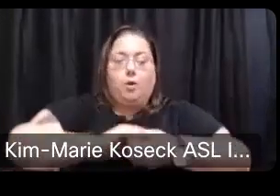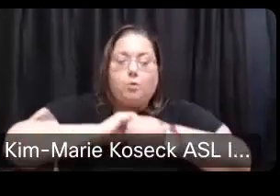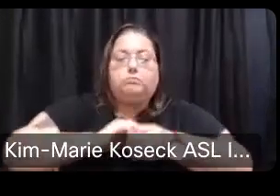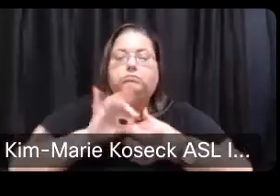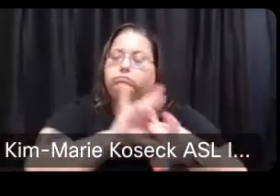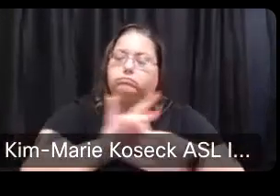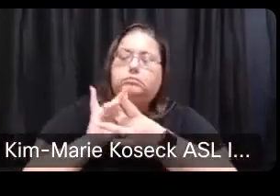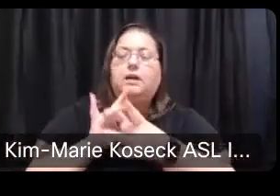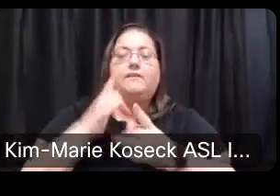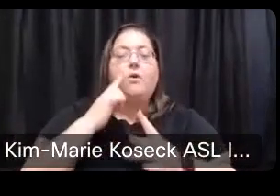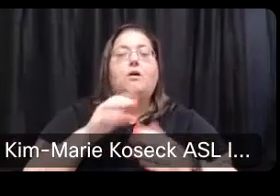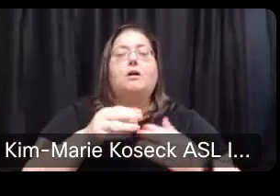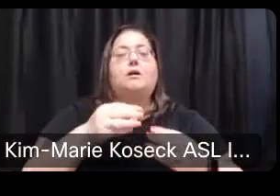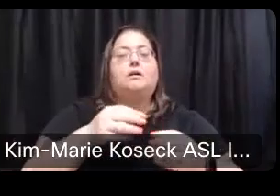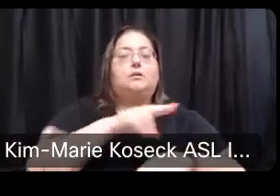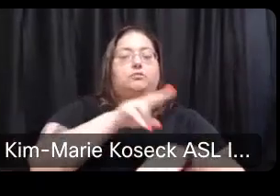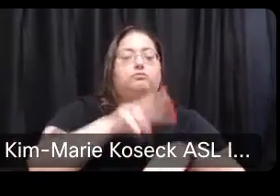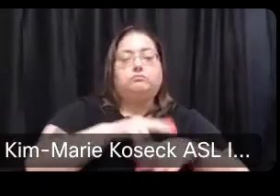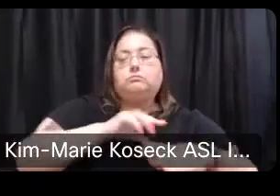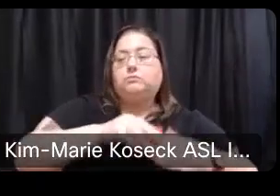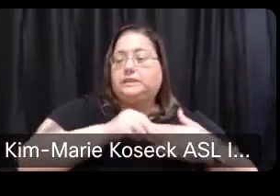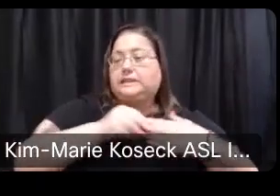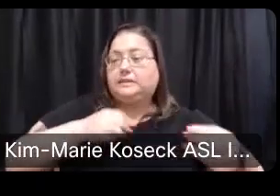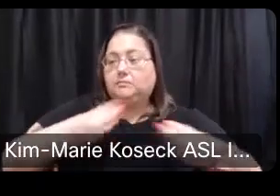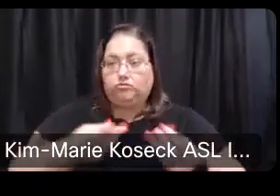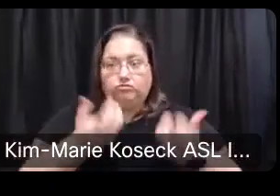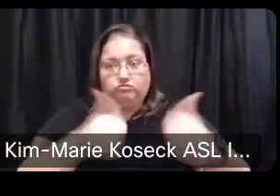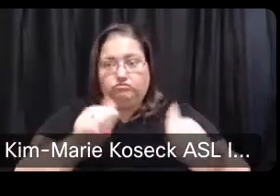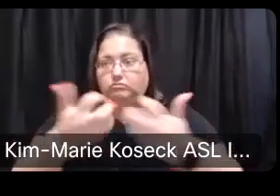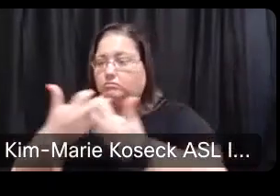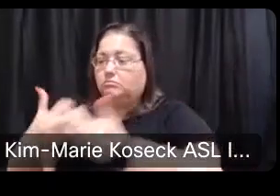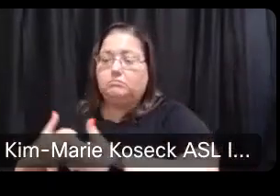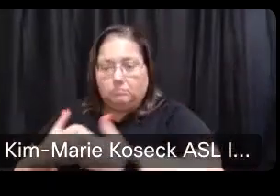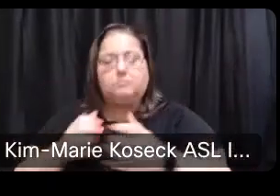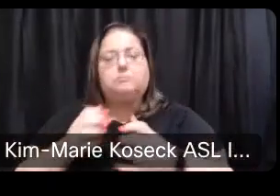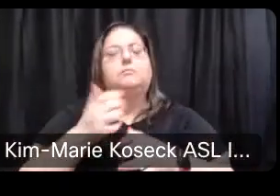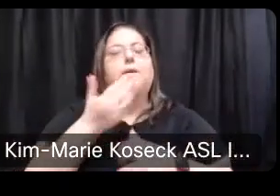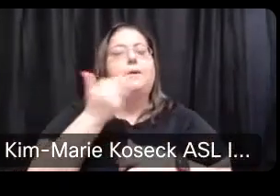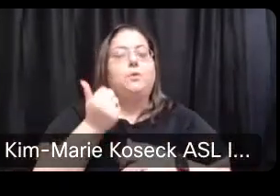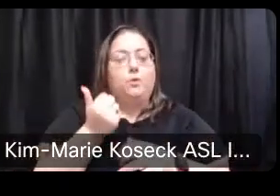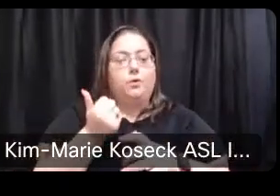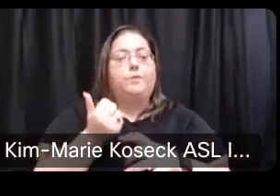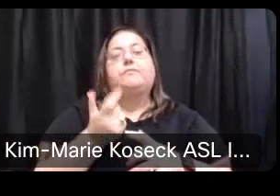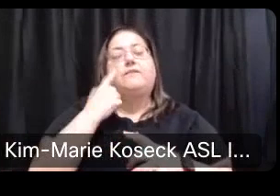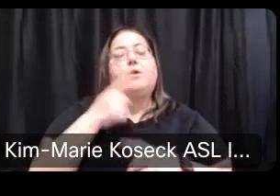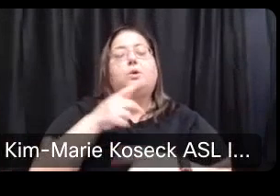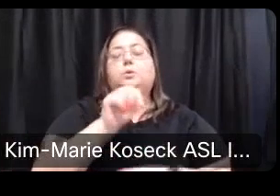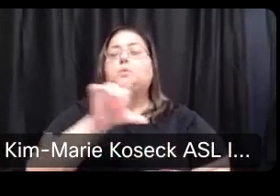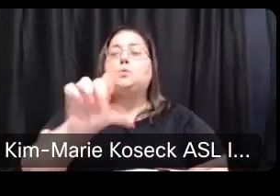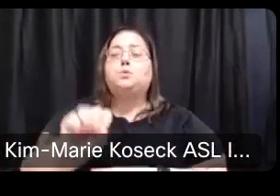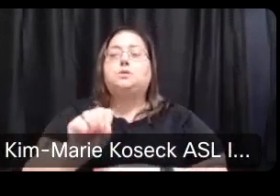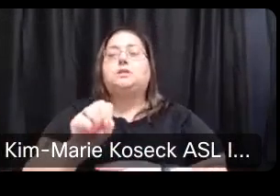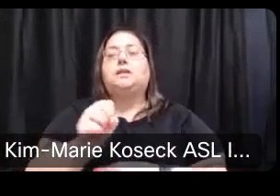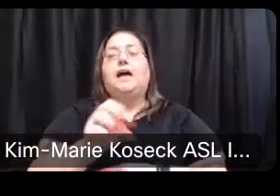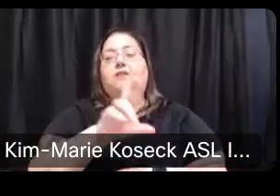strategy to increase resilience and build adaptive capacity across New York communities, developing tools and resources to help